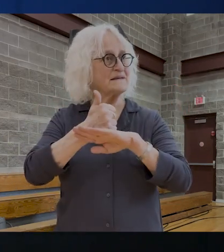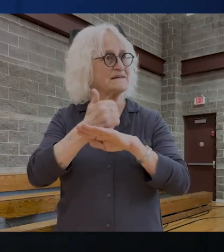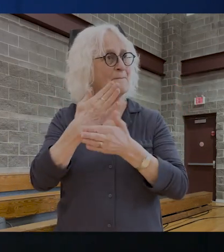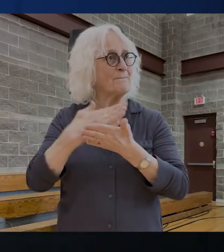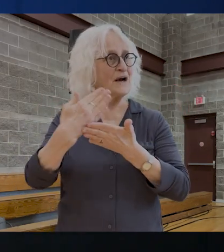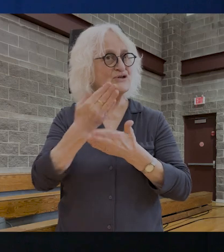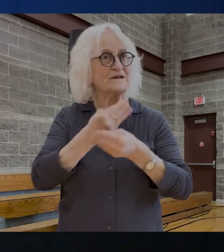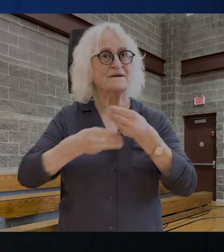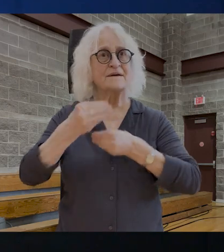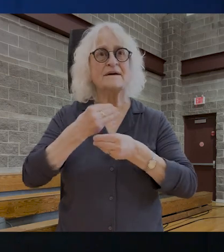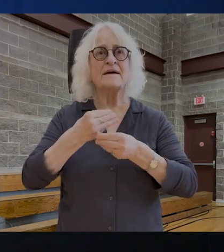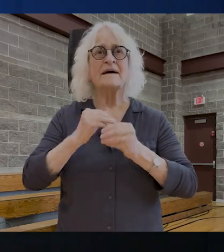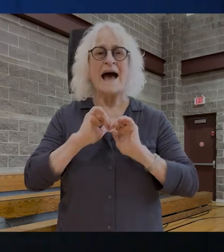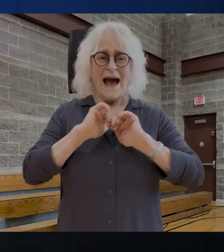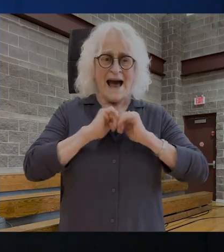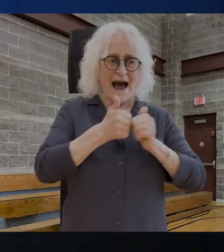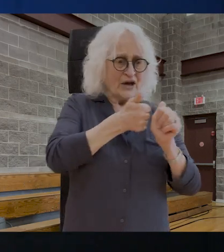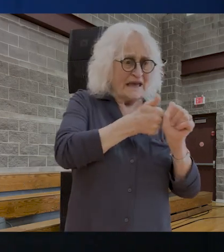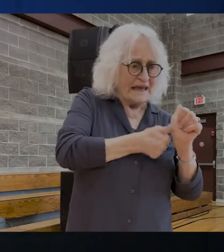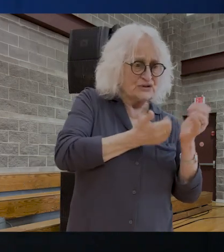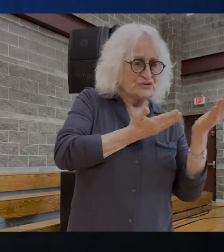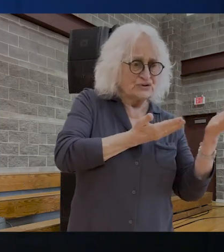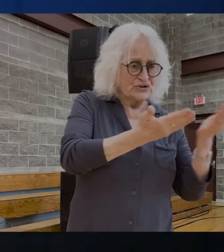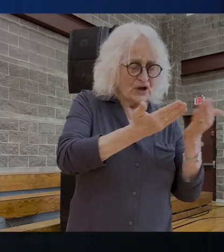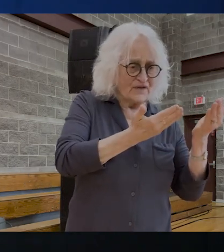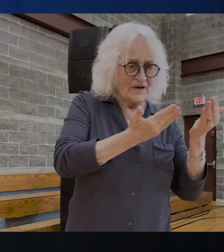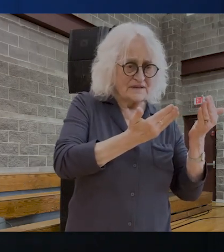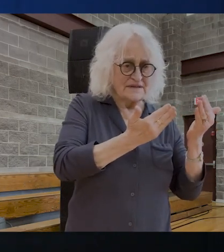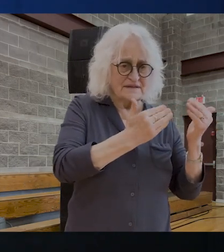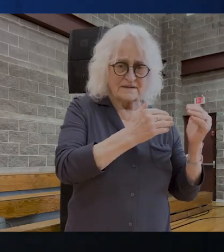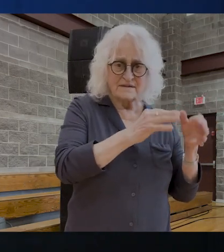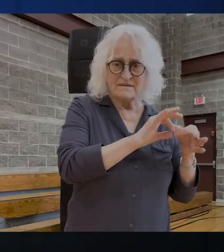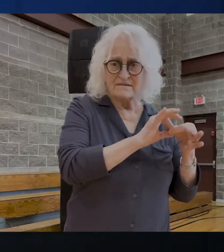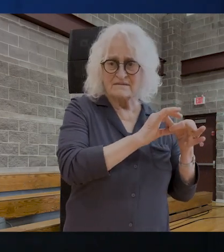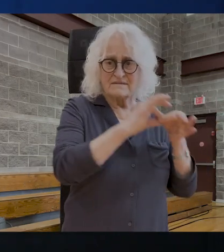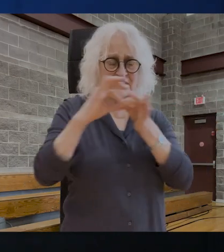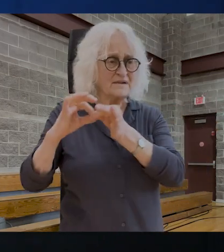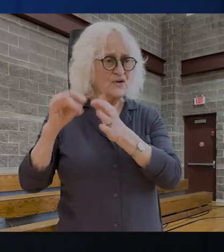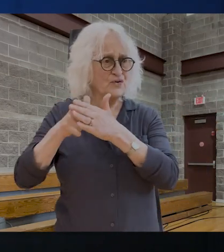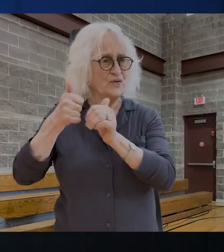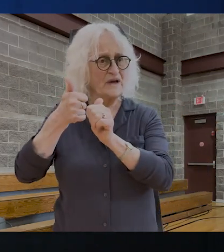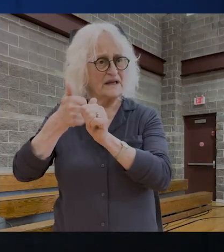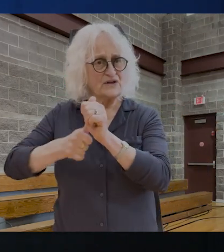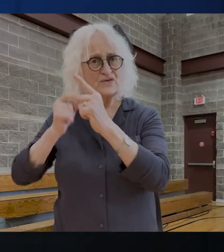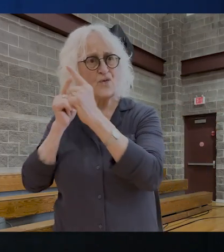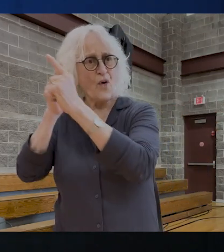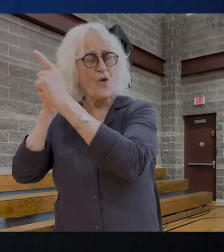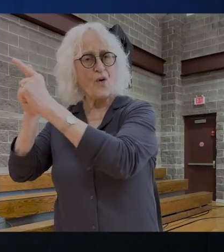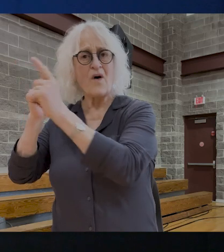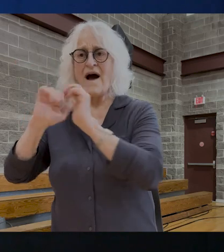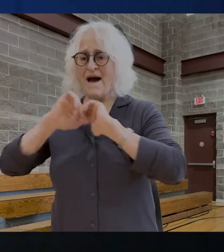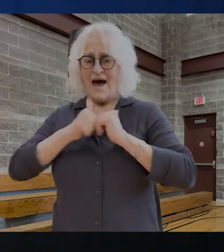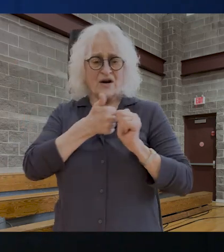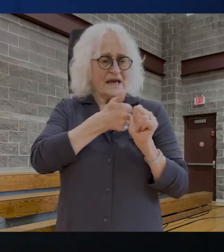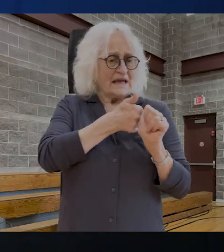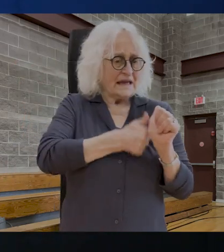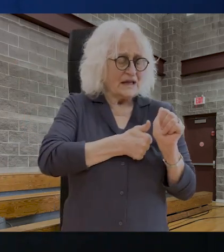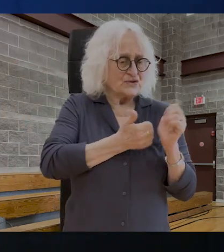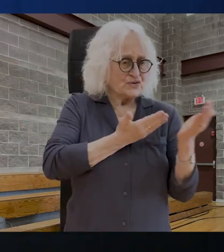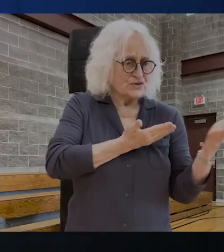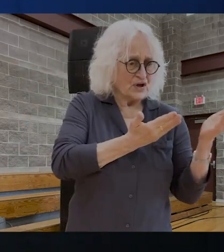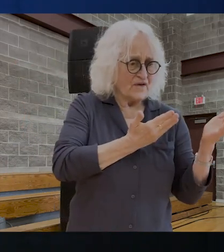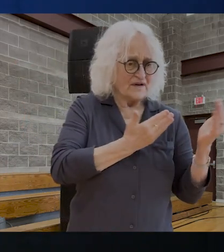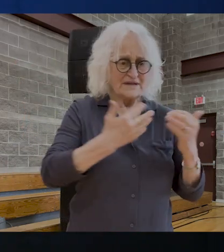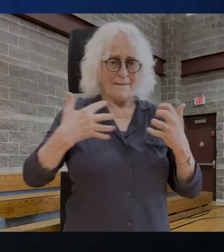how does each and every service align to meet resident priorities? How does each and every program serve our population